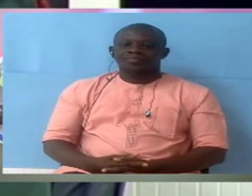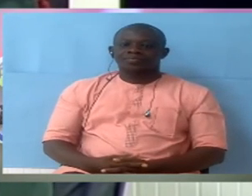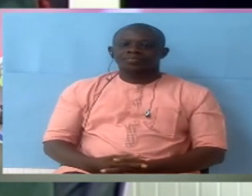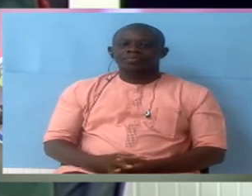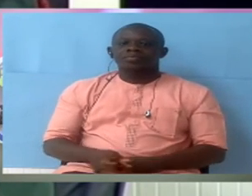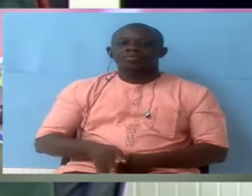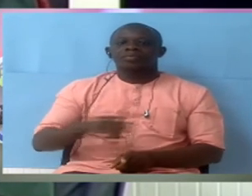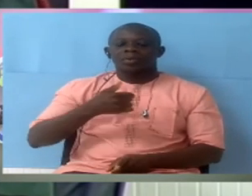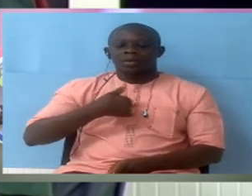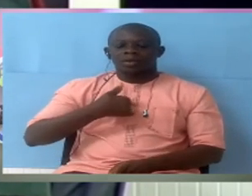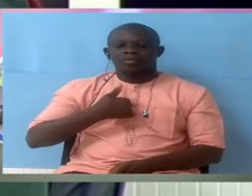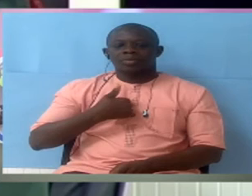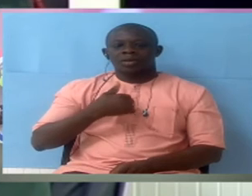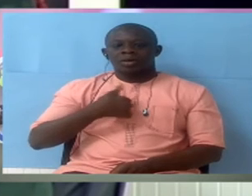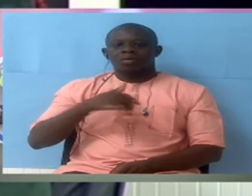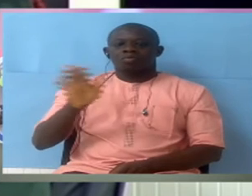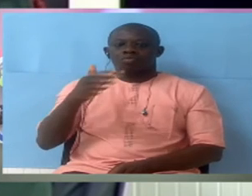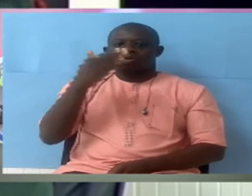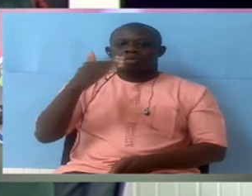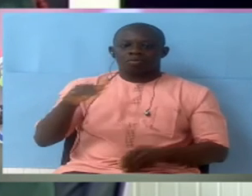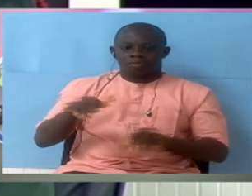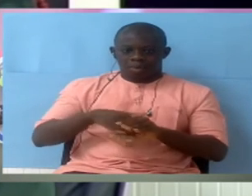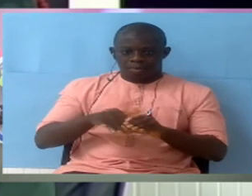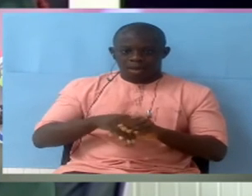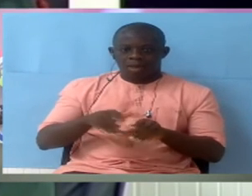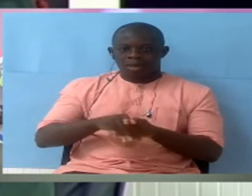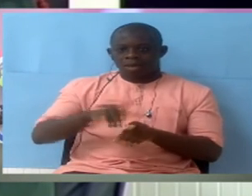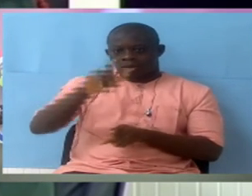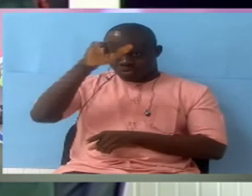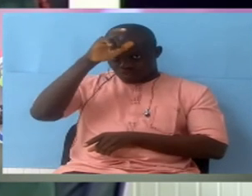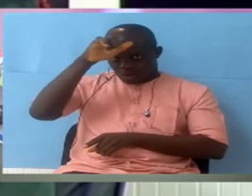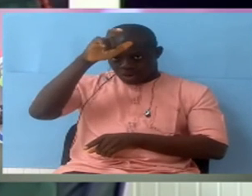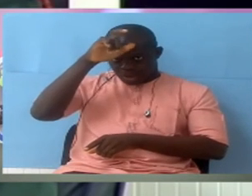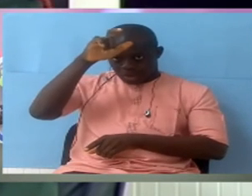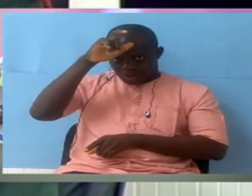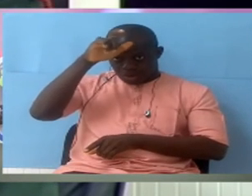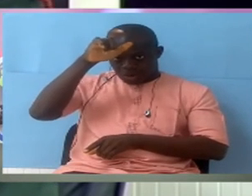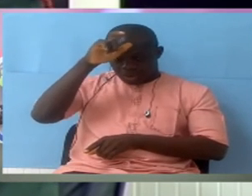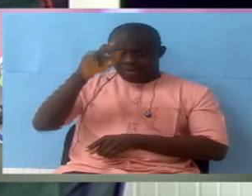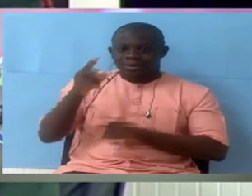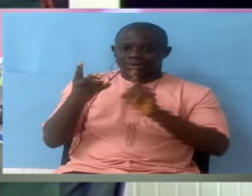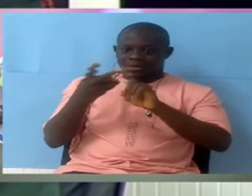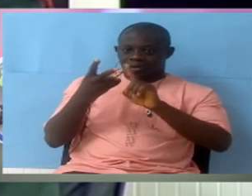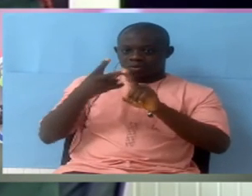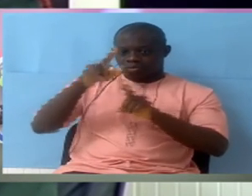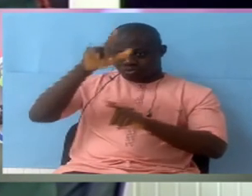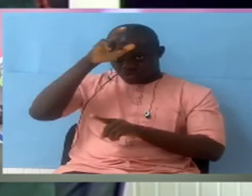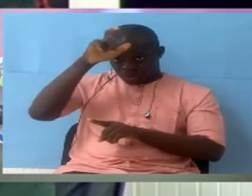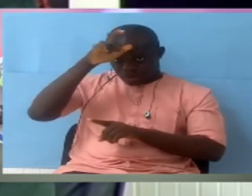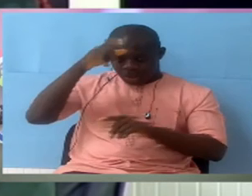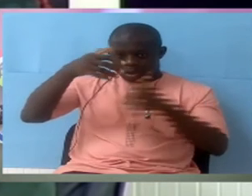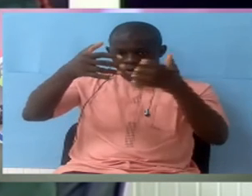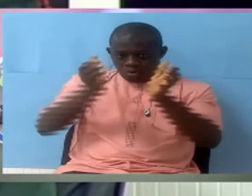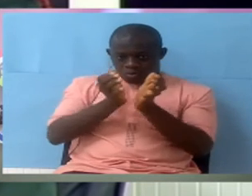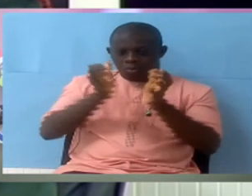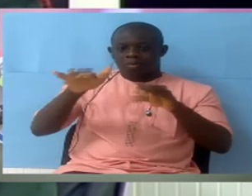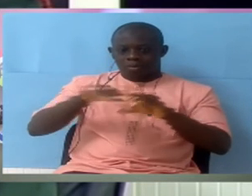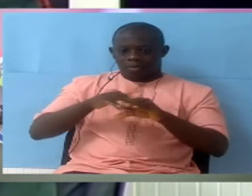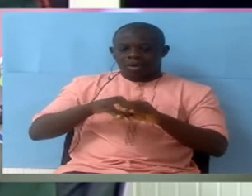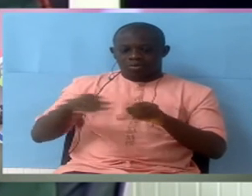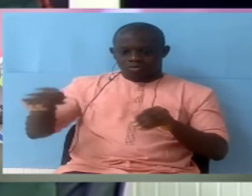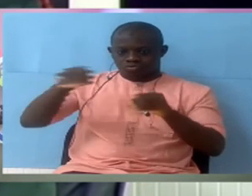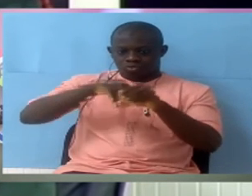1992, I went to join the Turkish badge, the second badge of the Turkish badge. Madam